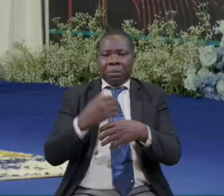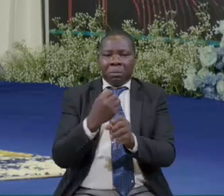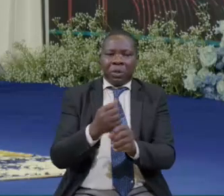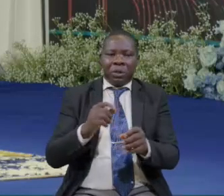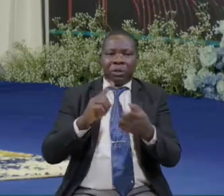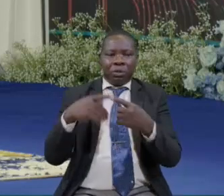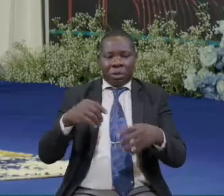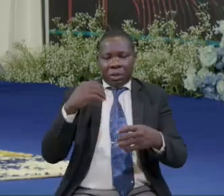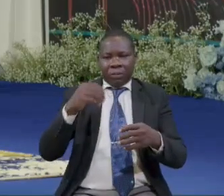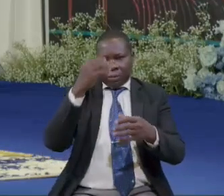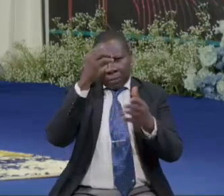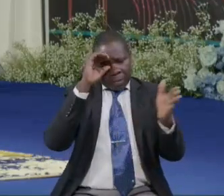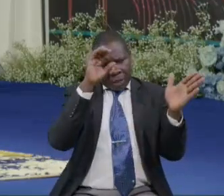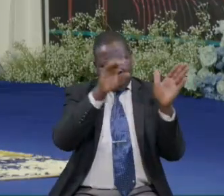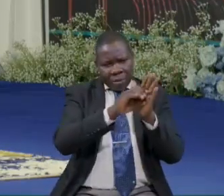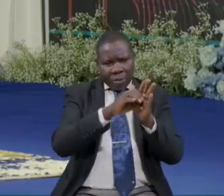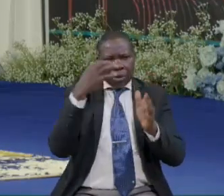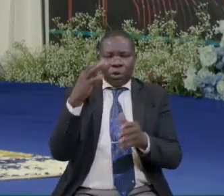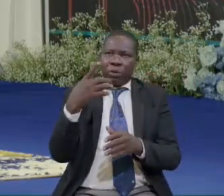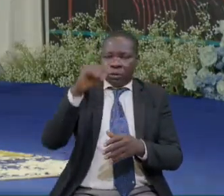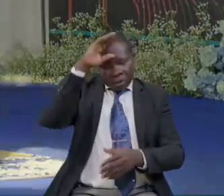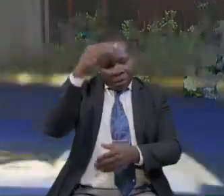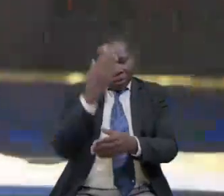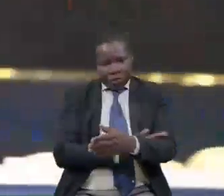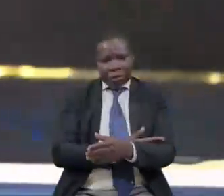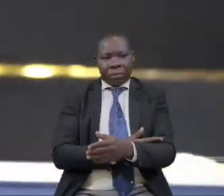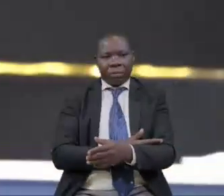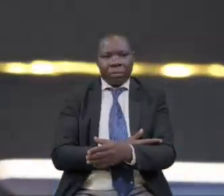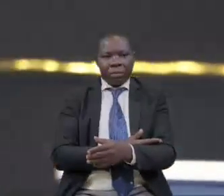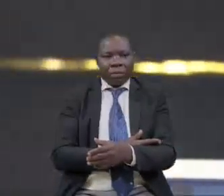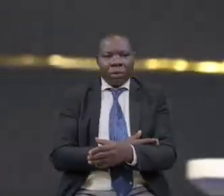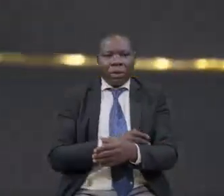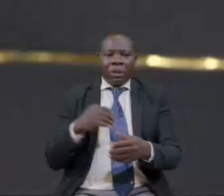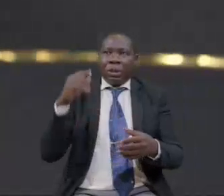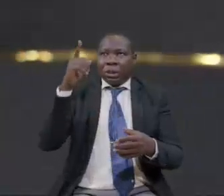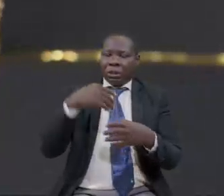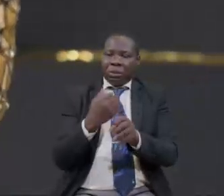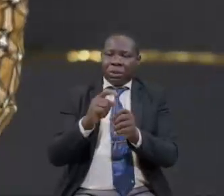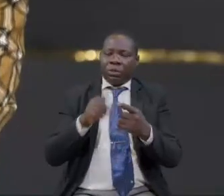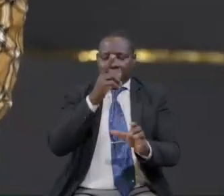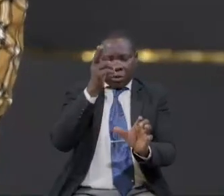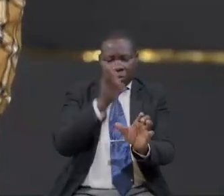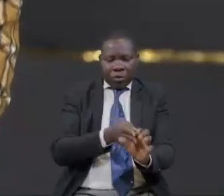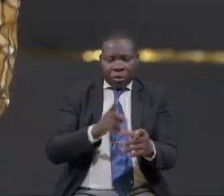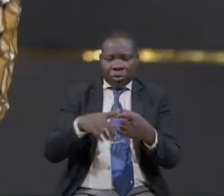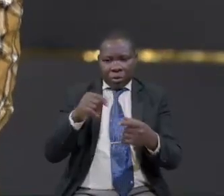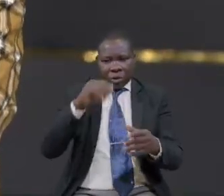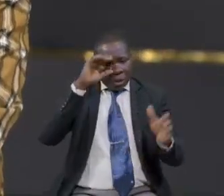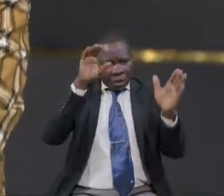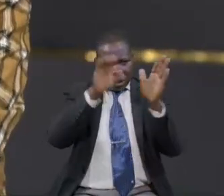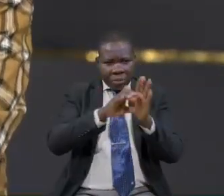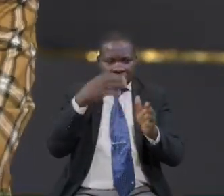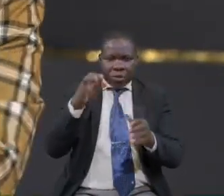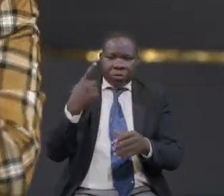Son. He makes to be conformed to the image of a son, to the life of